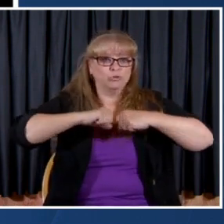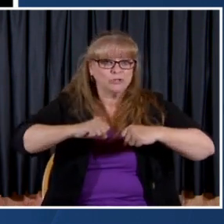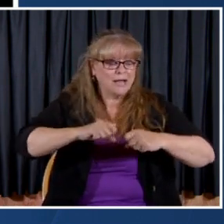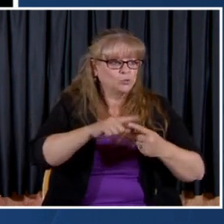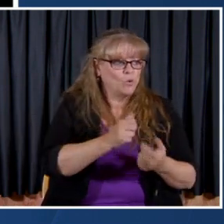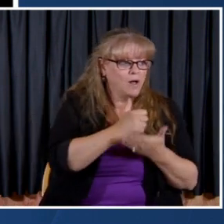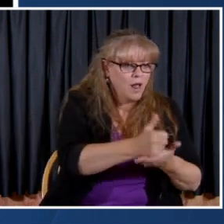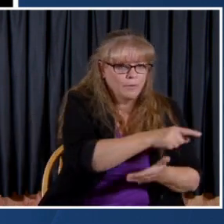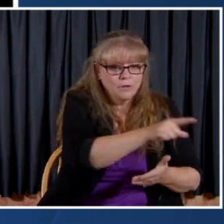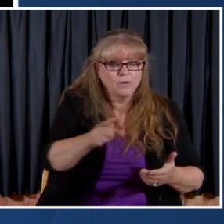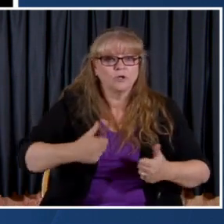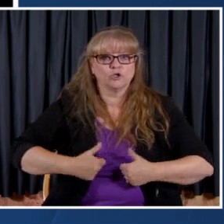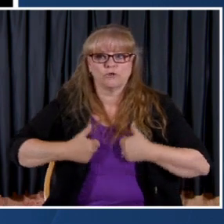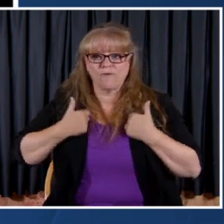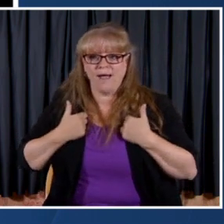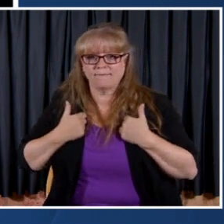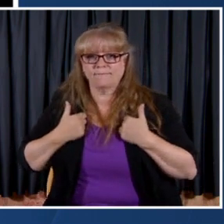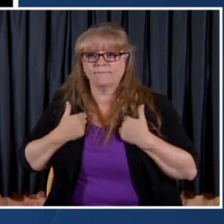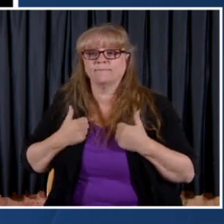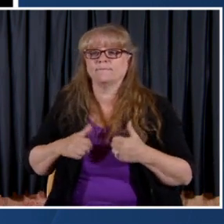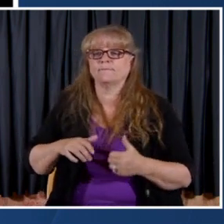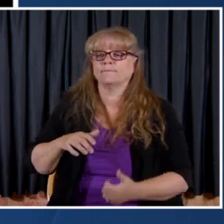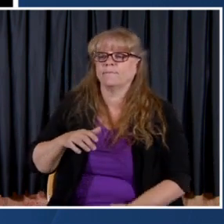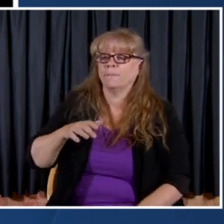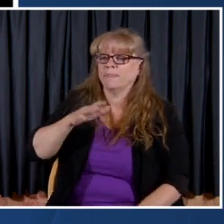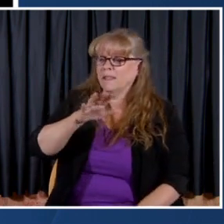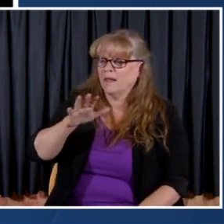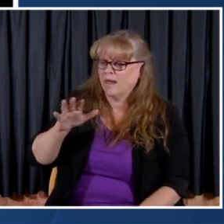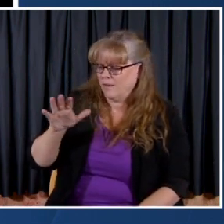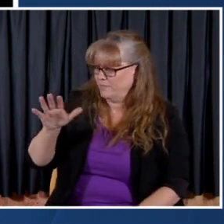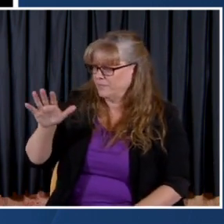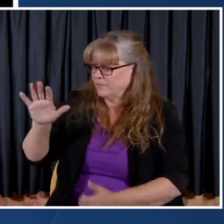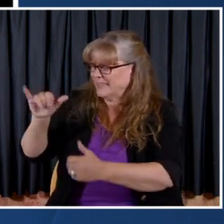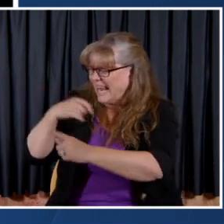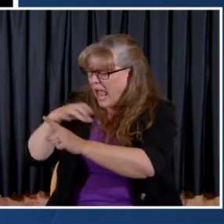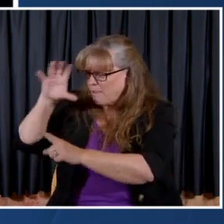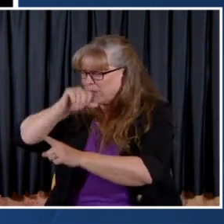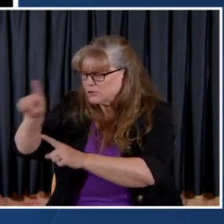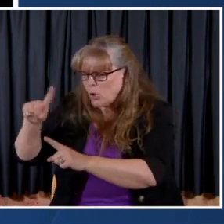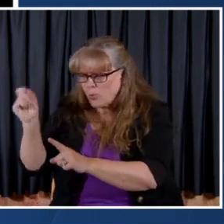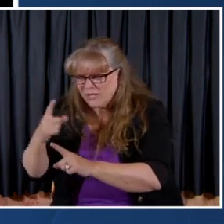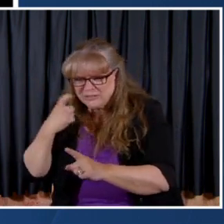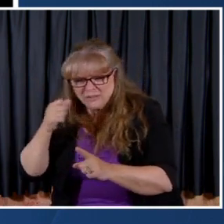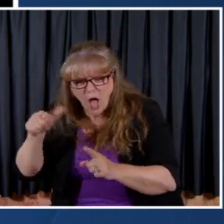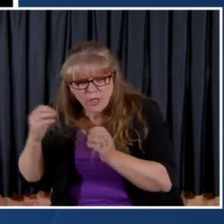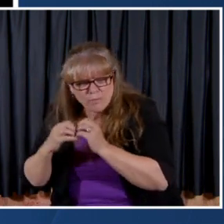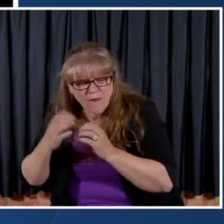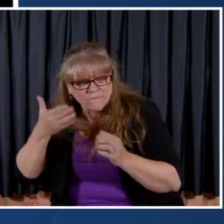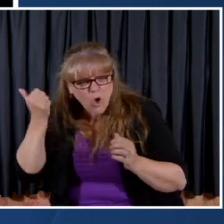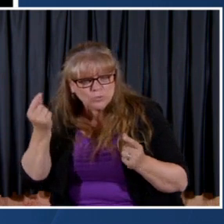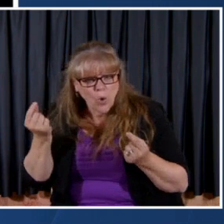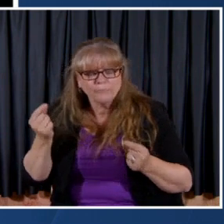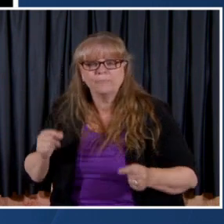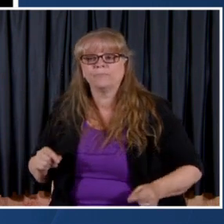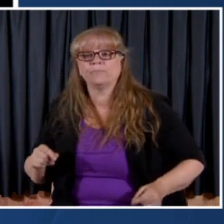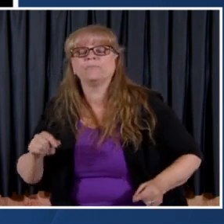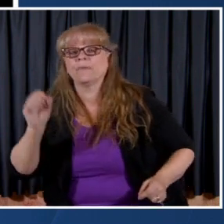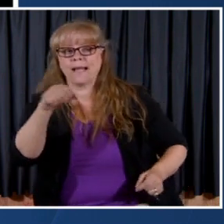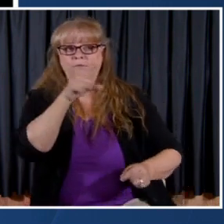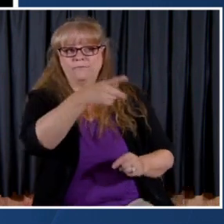Yeah, I'm just wondering if you can give us kind of specific numbers, if like there's a case number that we would hit or like a level of hospitalizations that would trigger us going back.